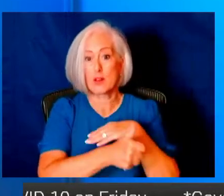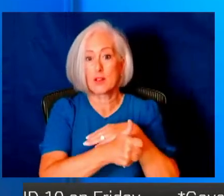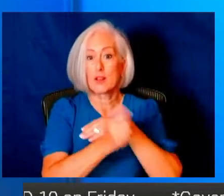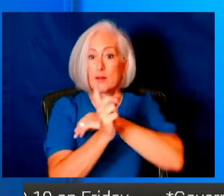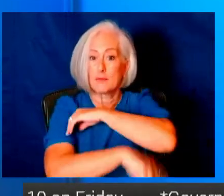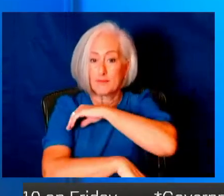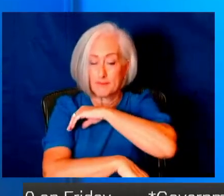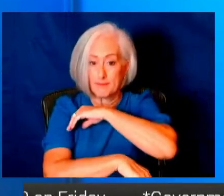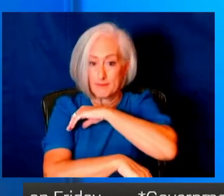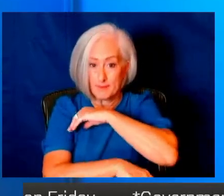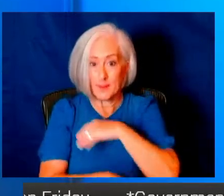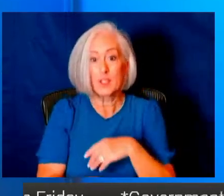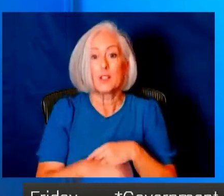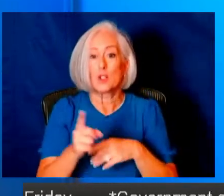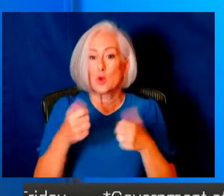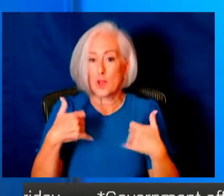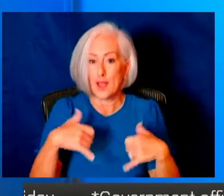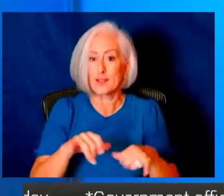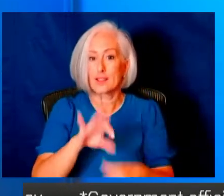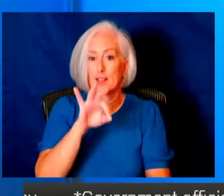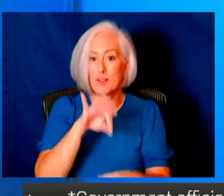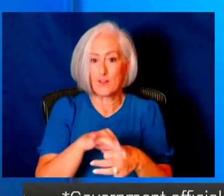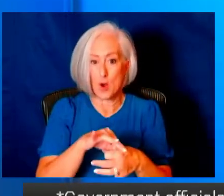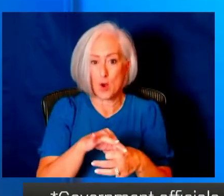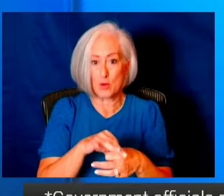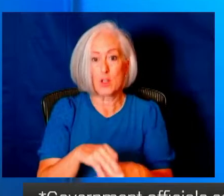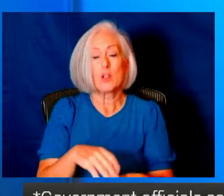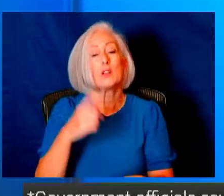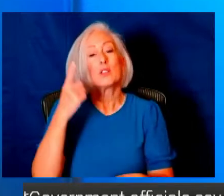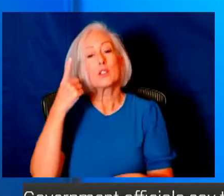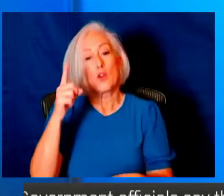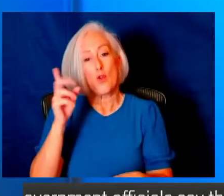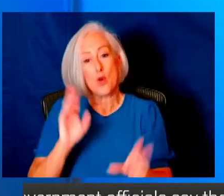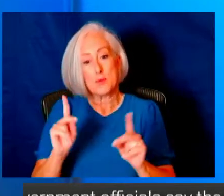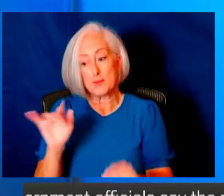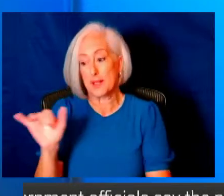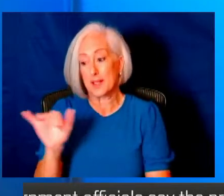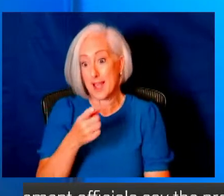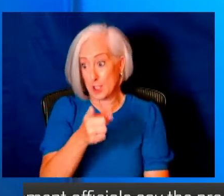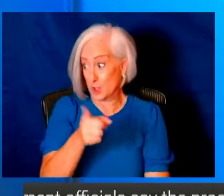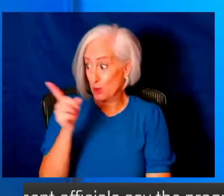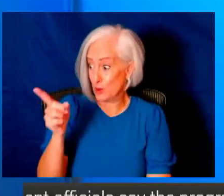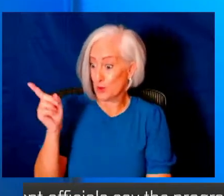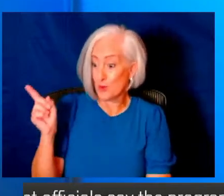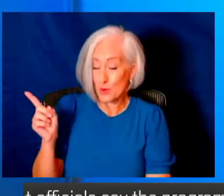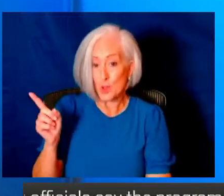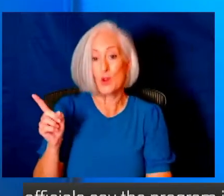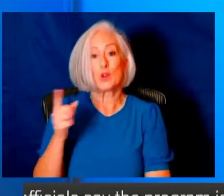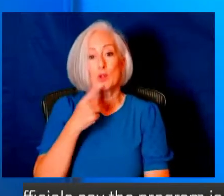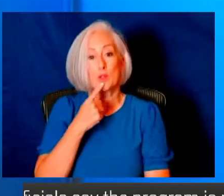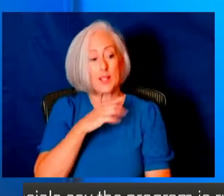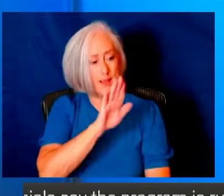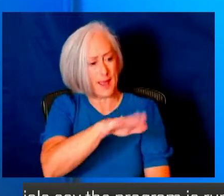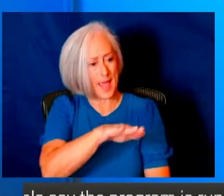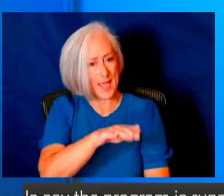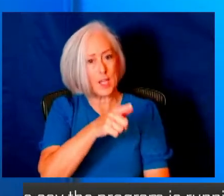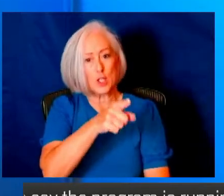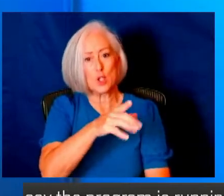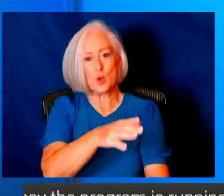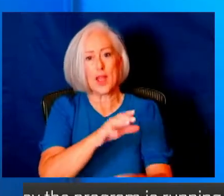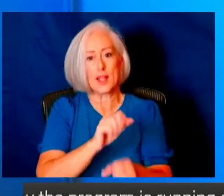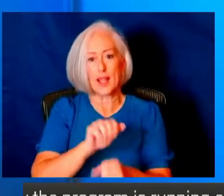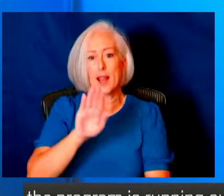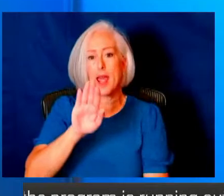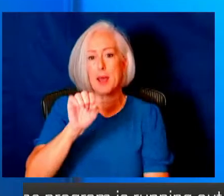takes for people like us, people like you, Dr. Stites and Dr. Hawkinson, to say, hey, here's how you can get an absentee ballot. Your vote